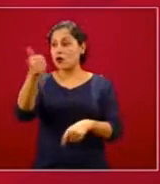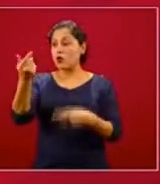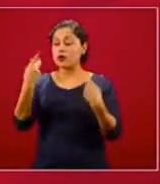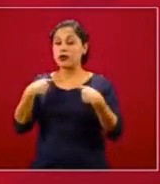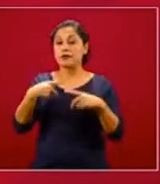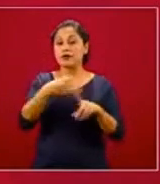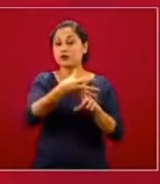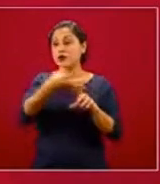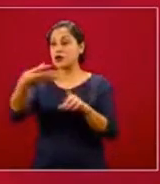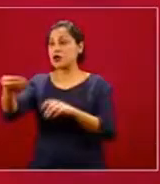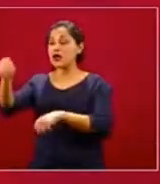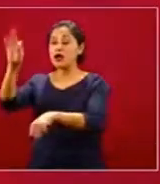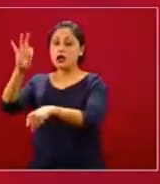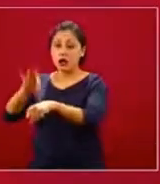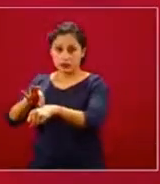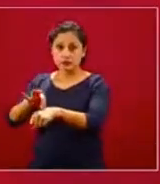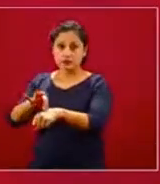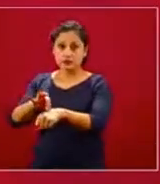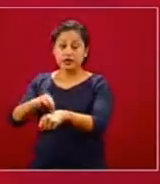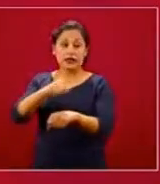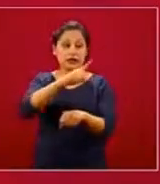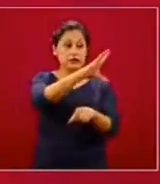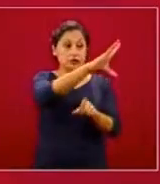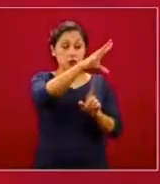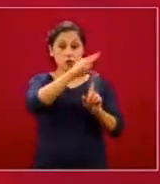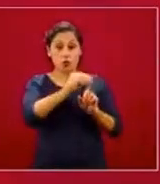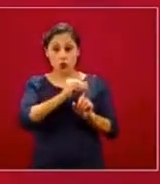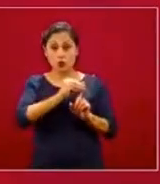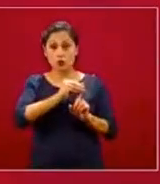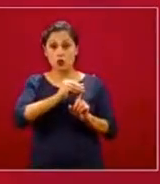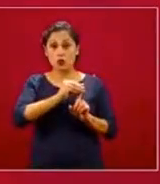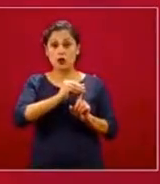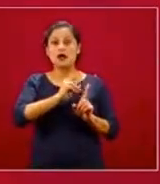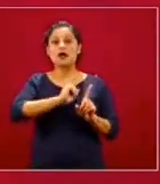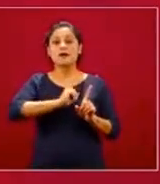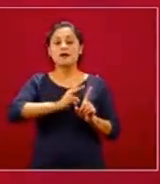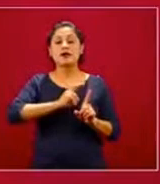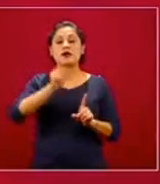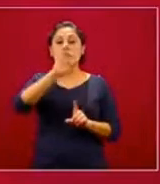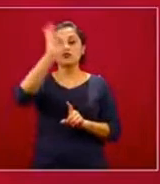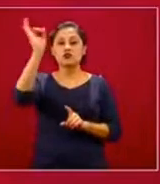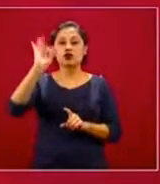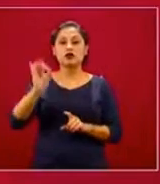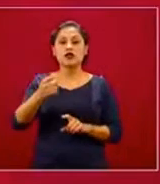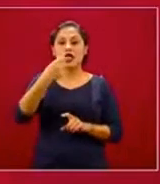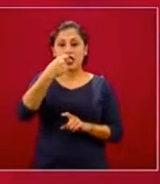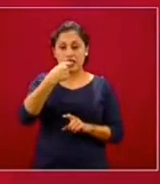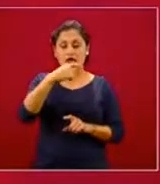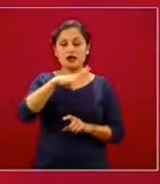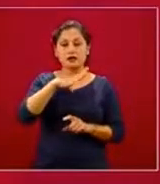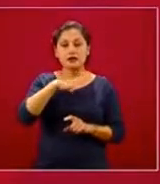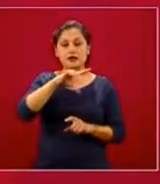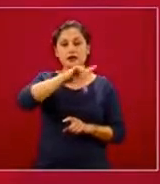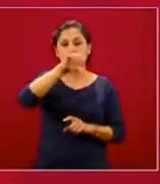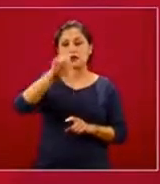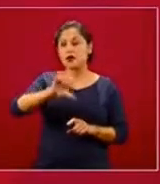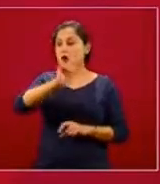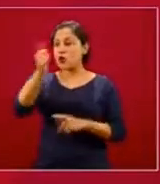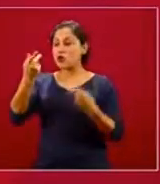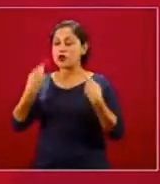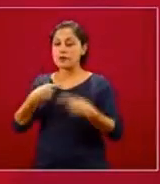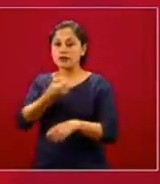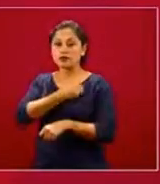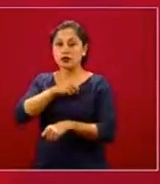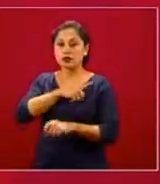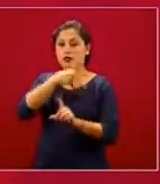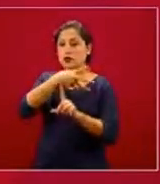a sick person, takes their blood, and bites a healthy person, and then 7 days later, the